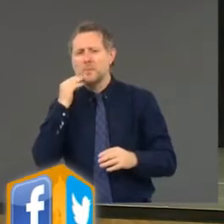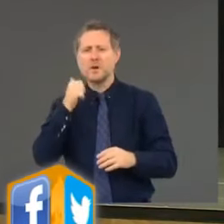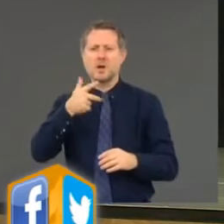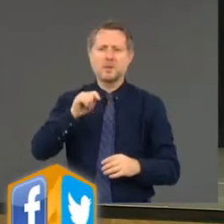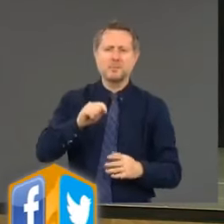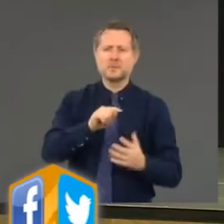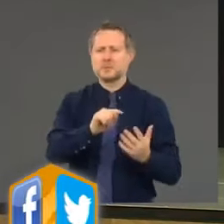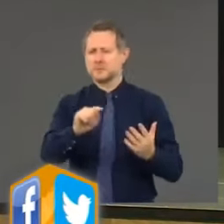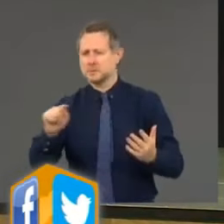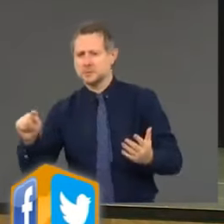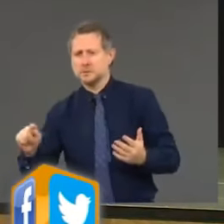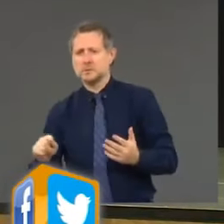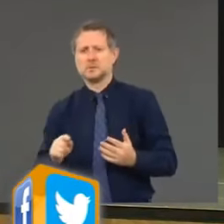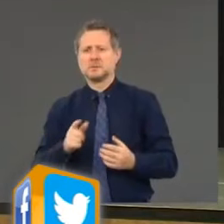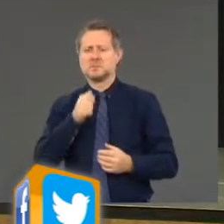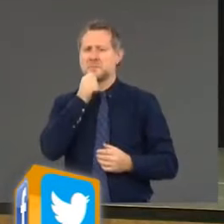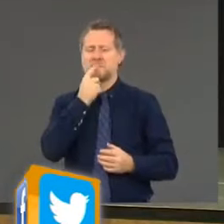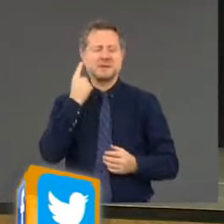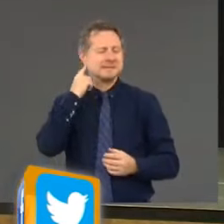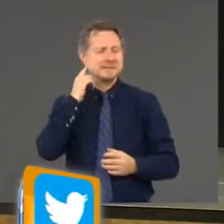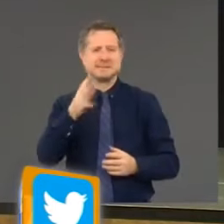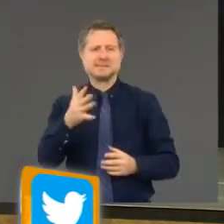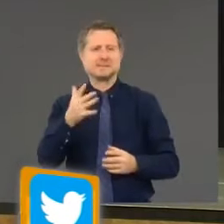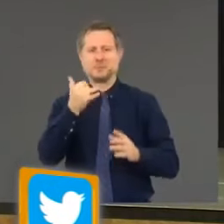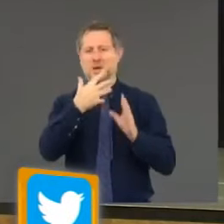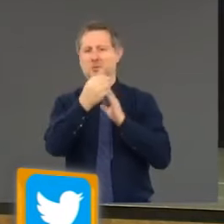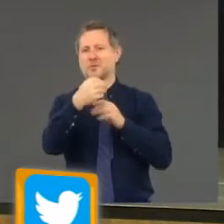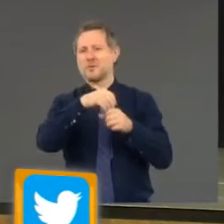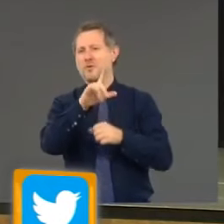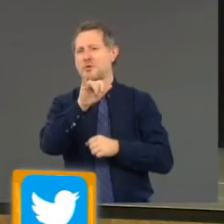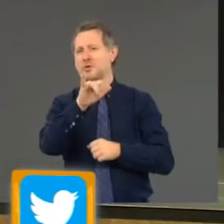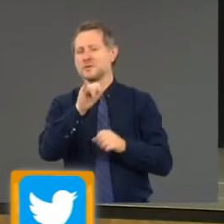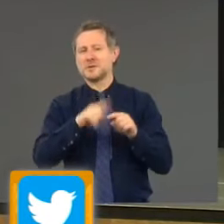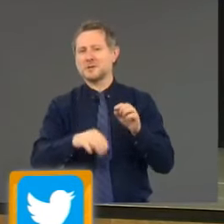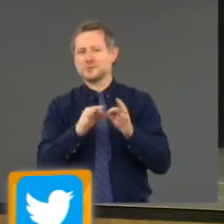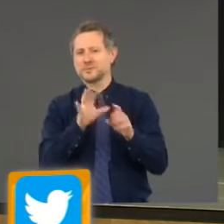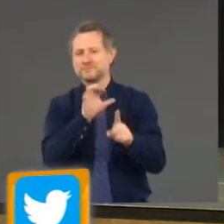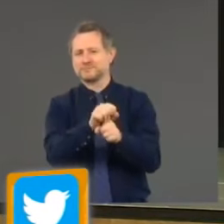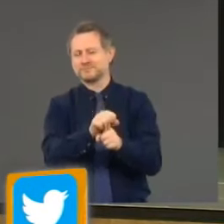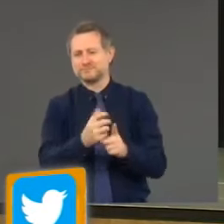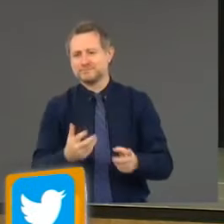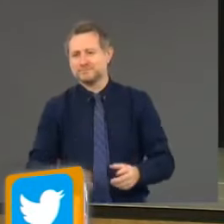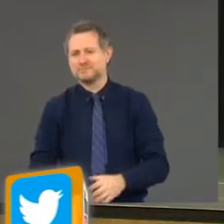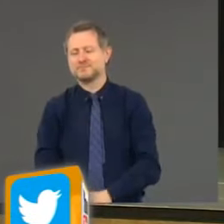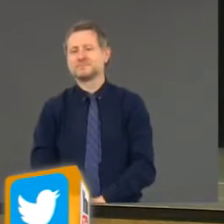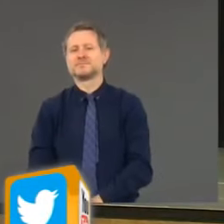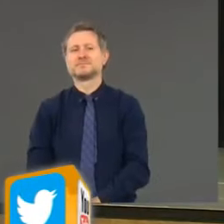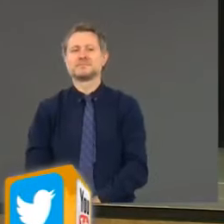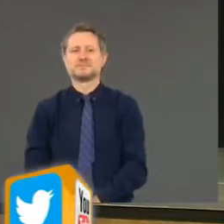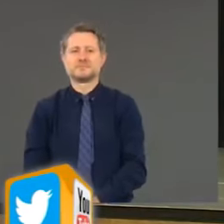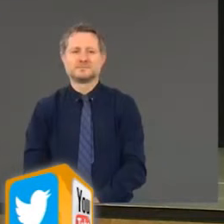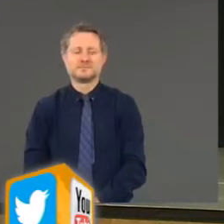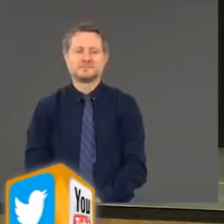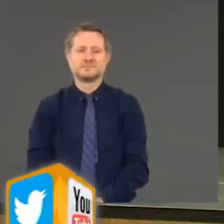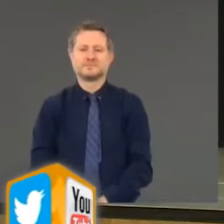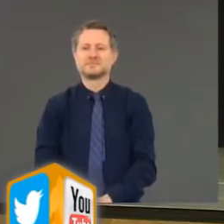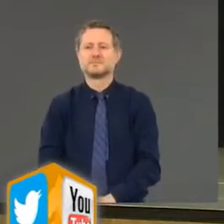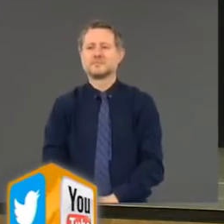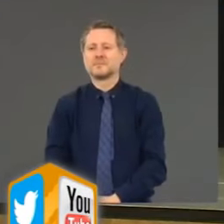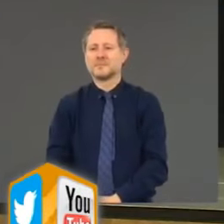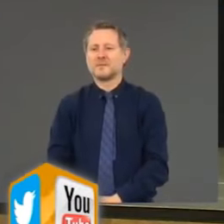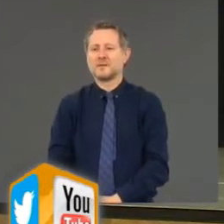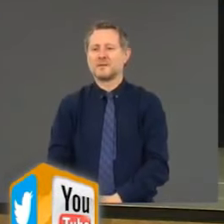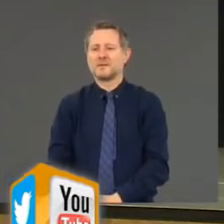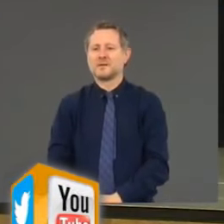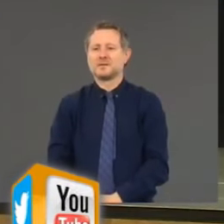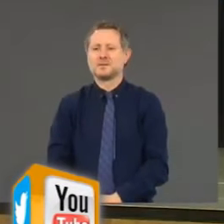from HPD and the police department went to the house and took them out. Regardless that they had a letter sent by your